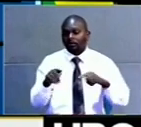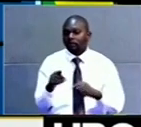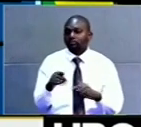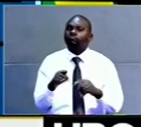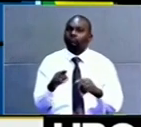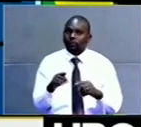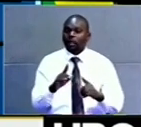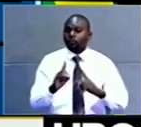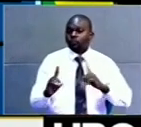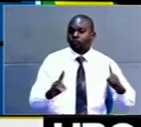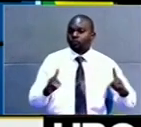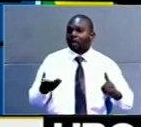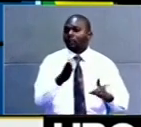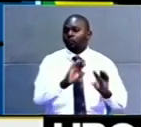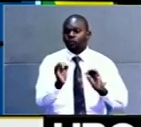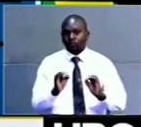with social distancing.